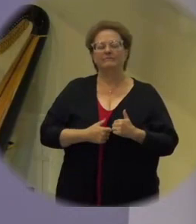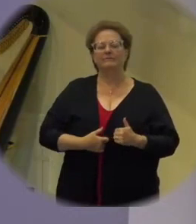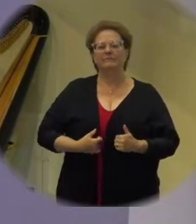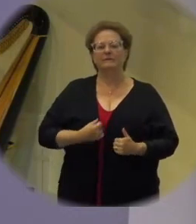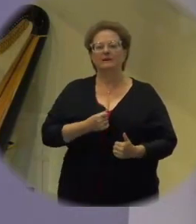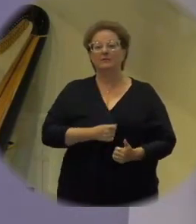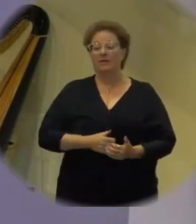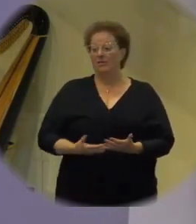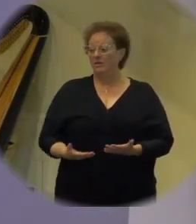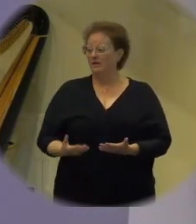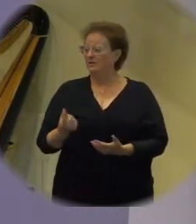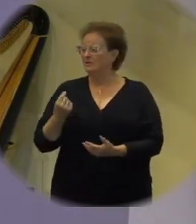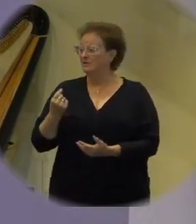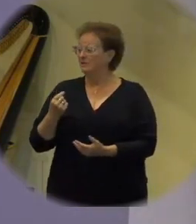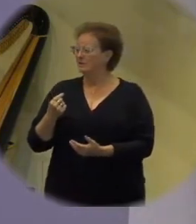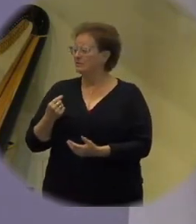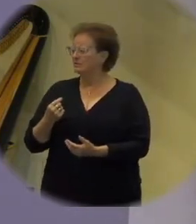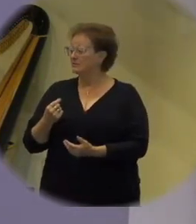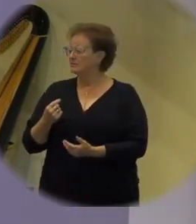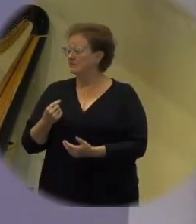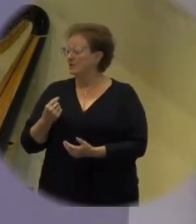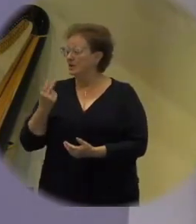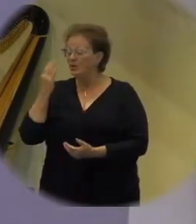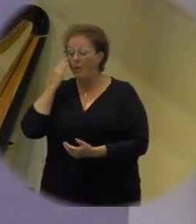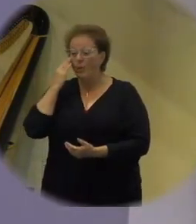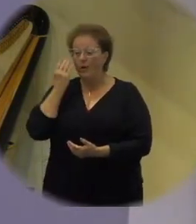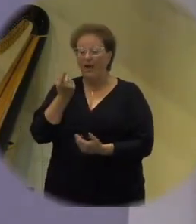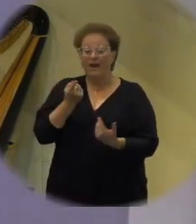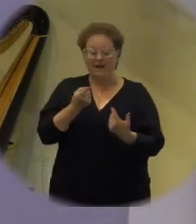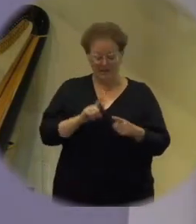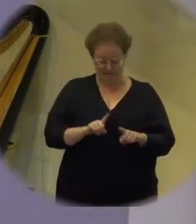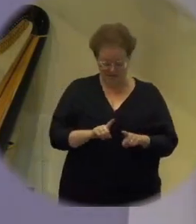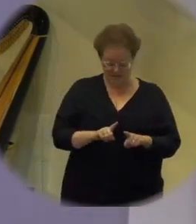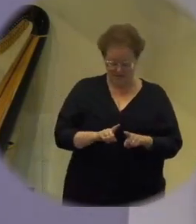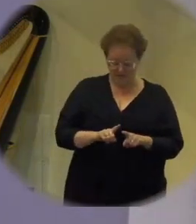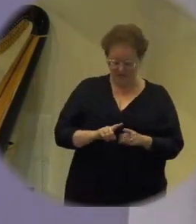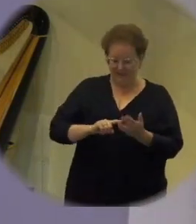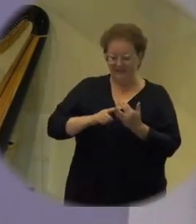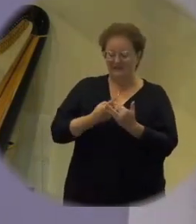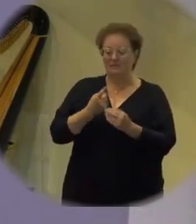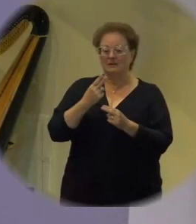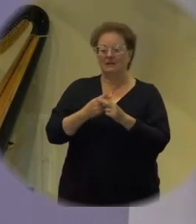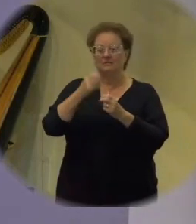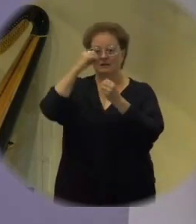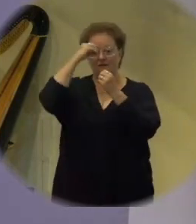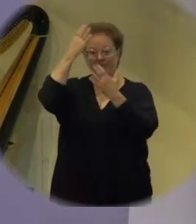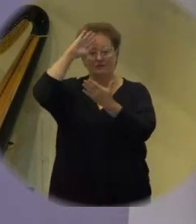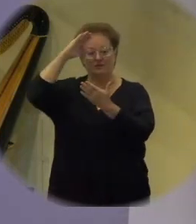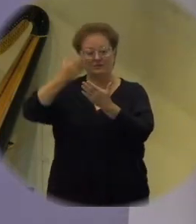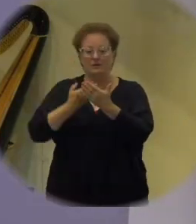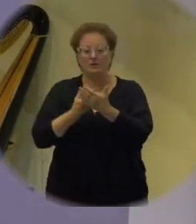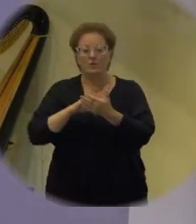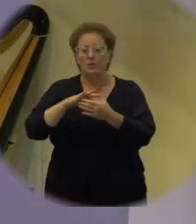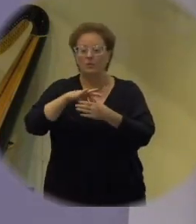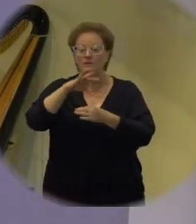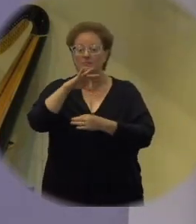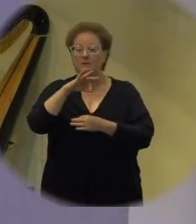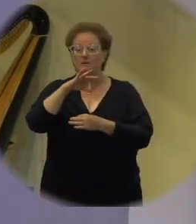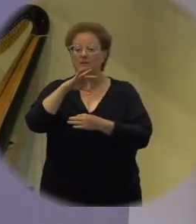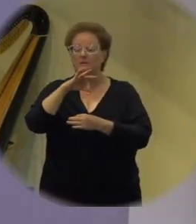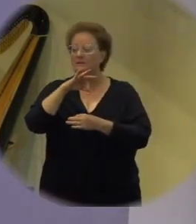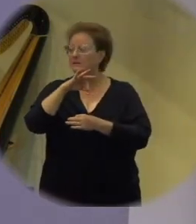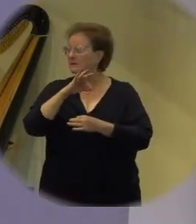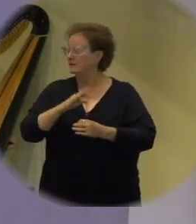that you just did. I wonder if you really even knew what was happening. We start our services in the name of the Father and of the Son and of the